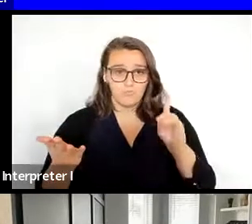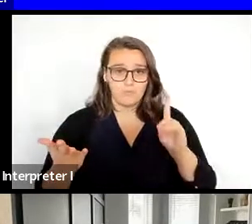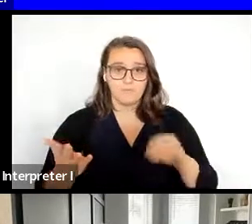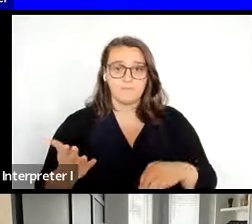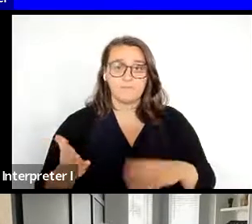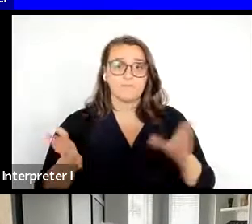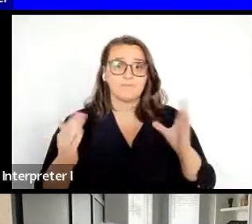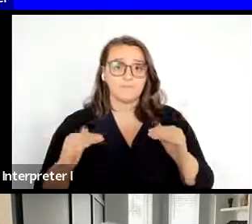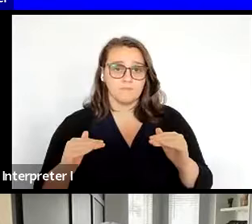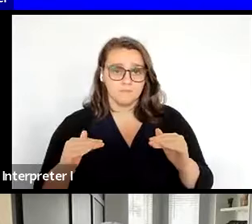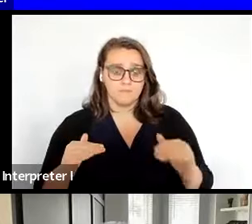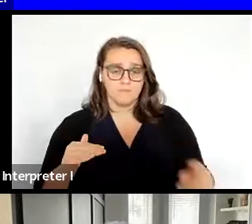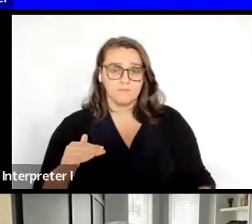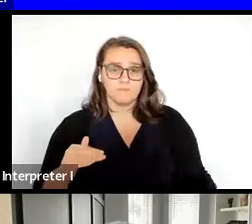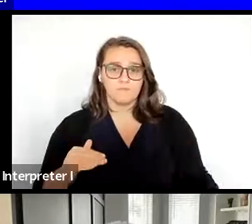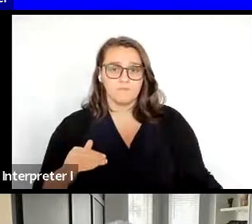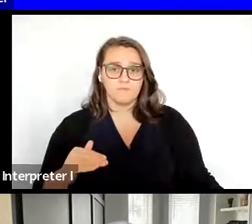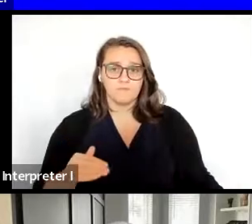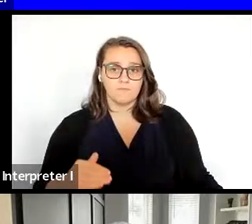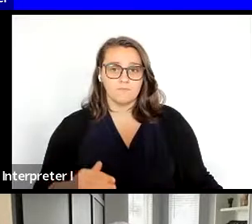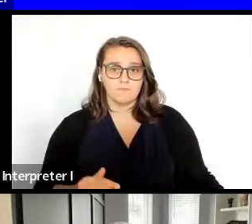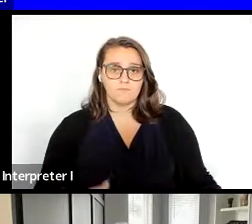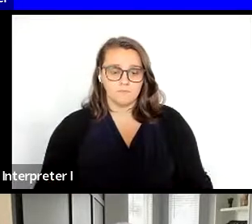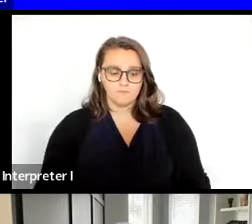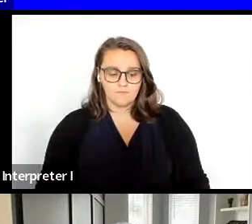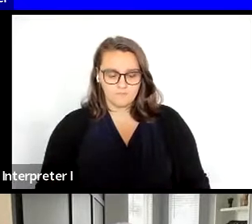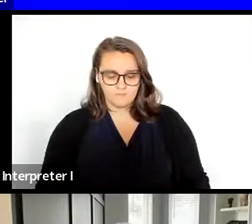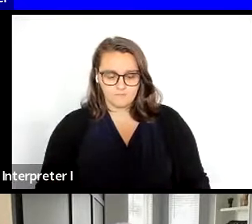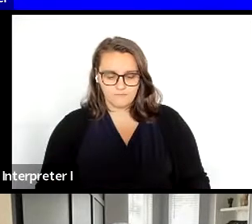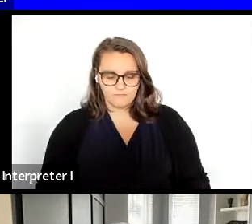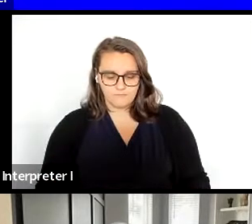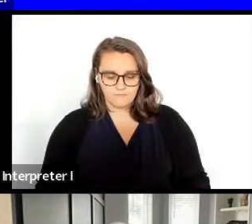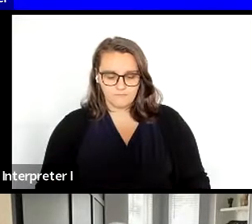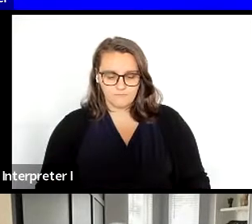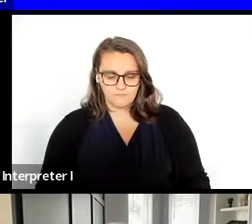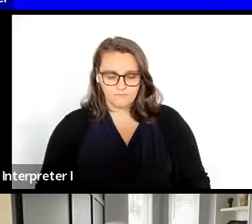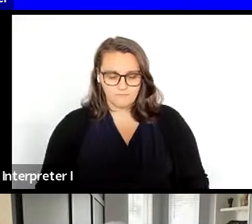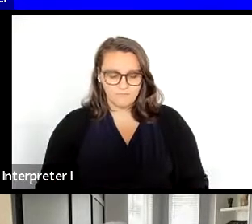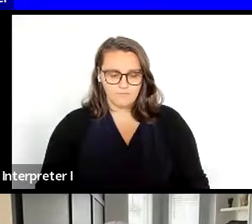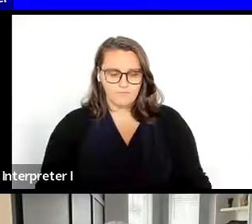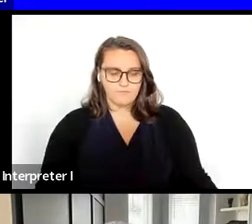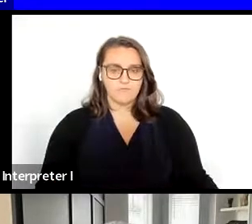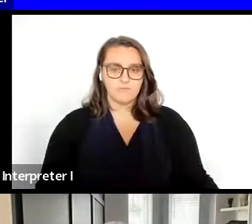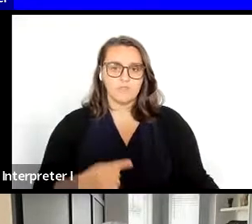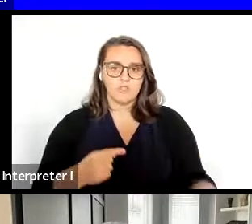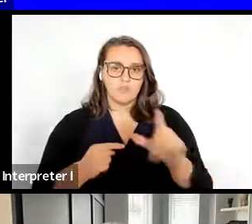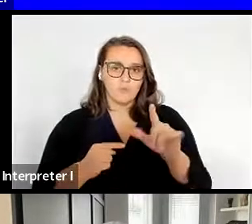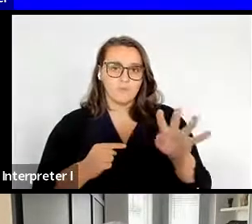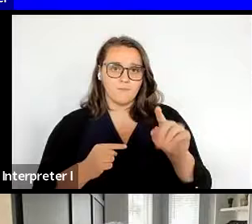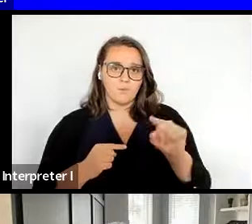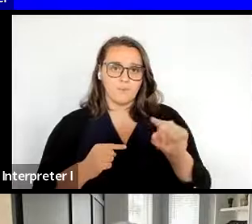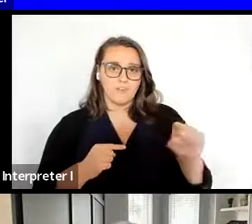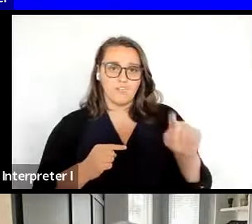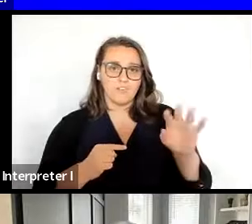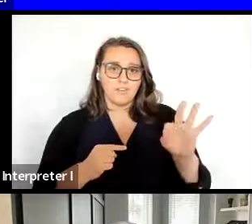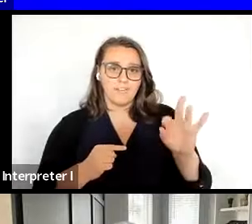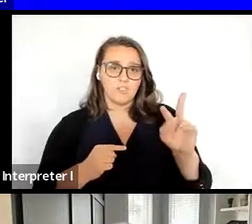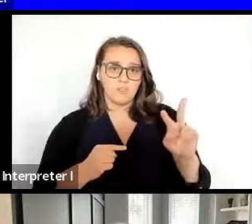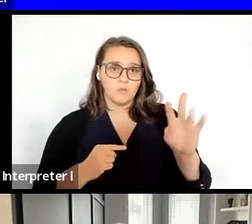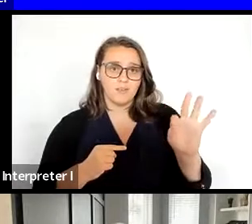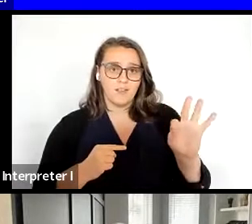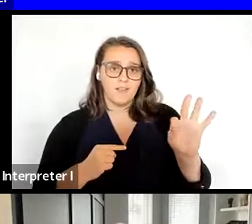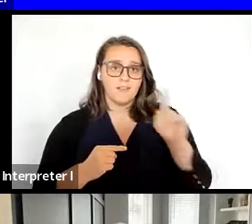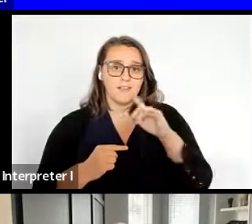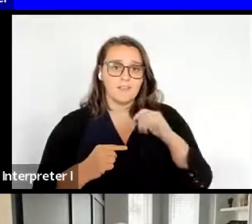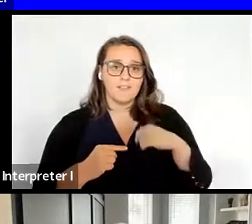The next item is PR 24-929, the Migrant Services and Supports Emergency